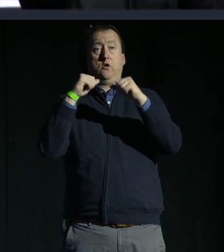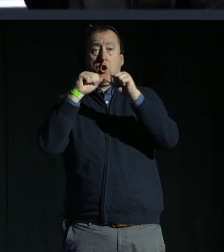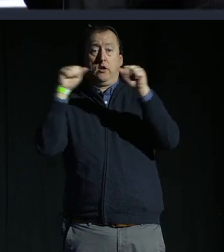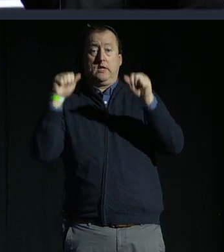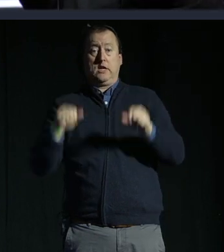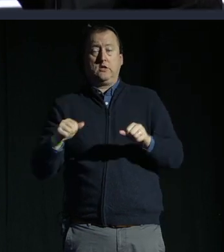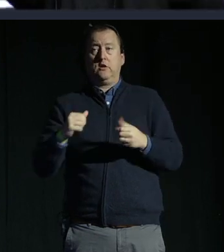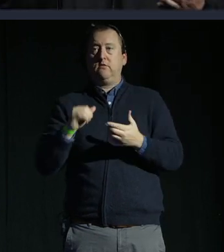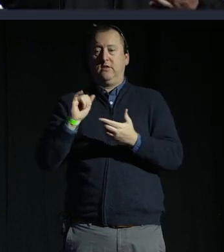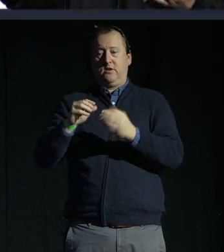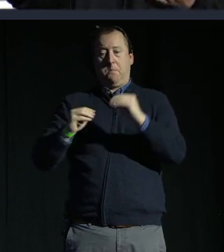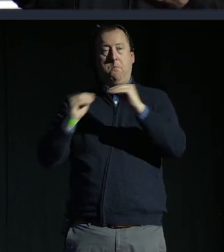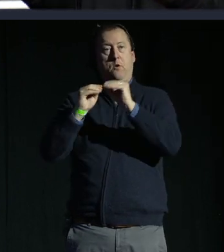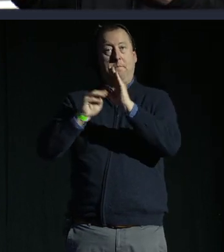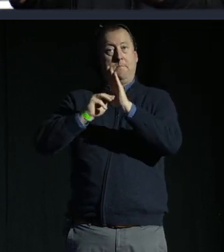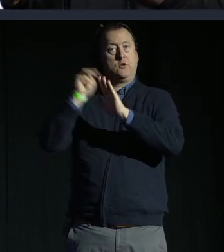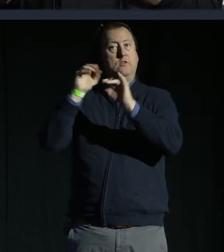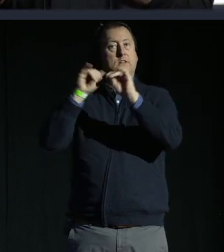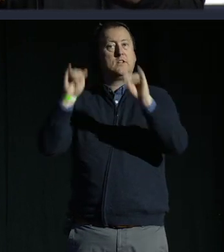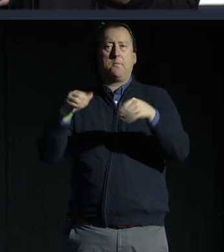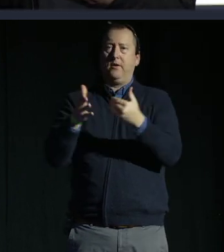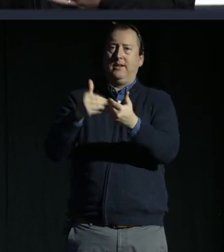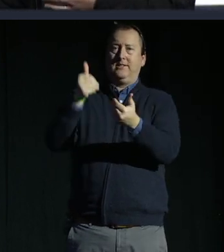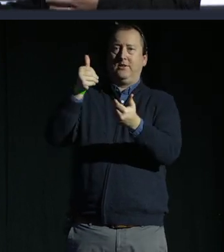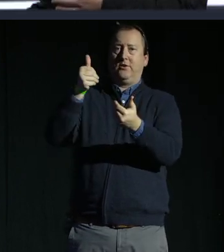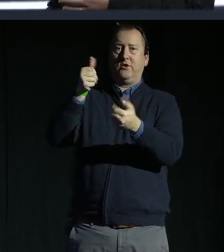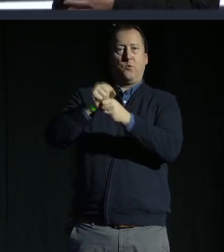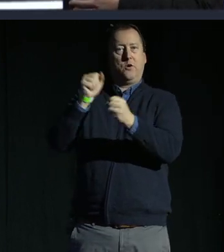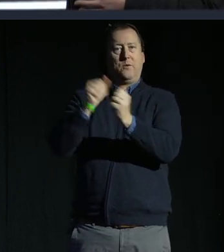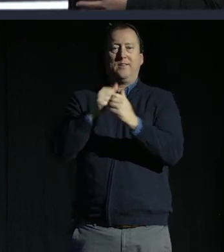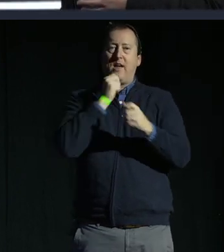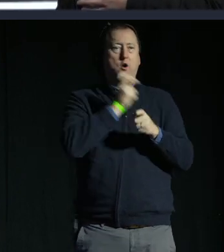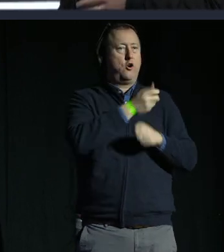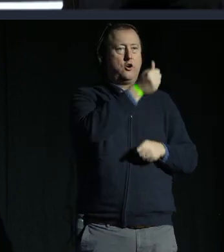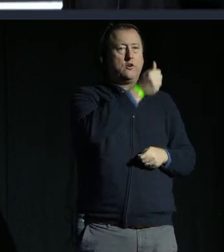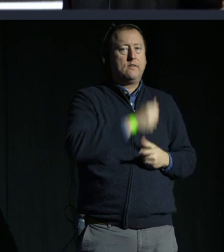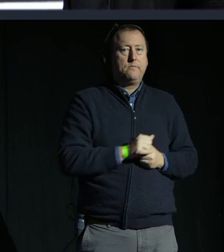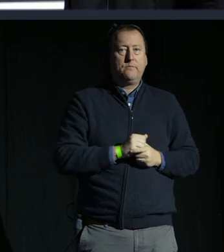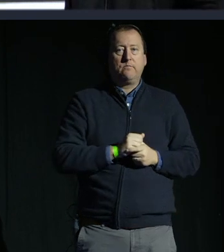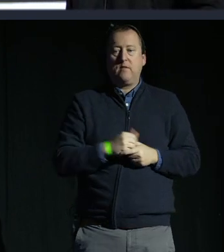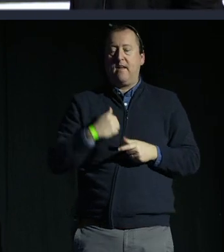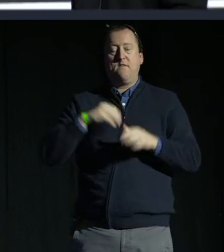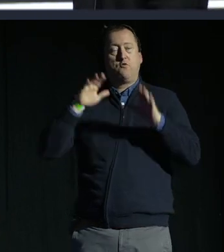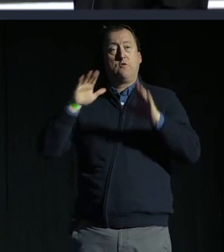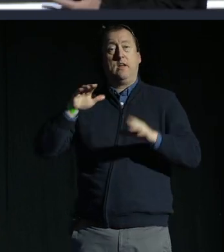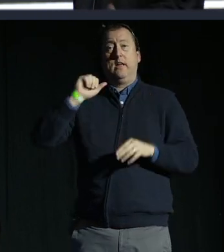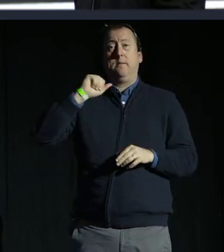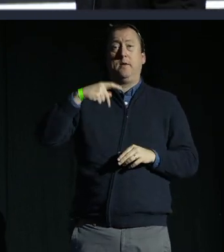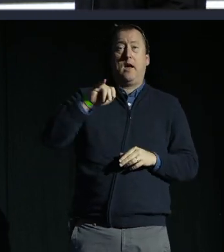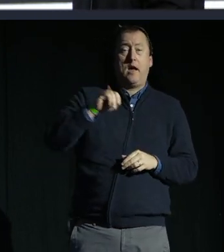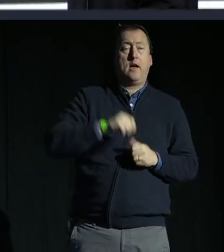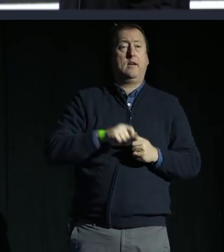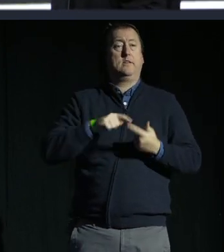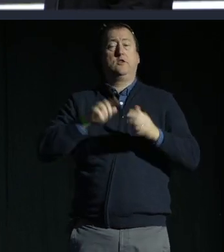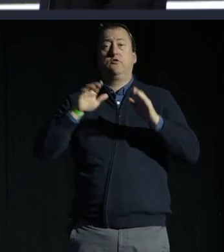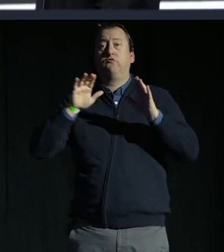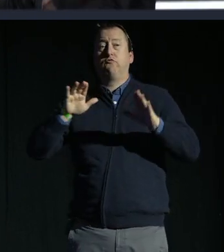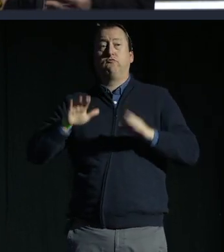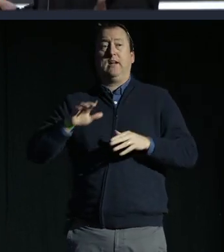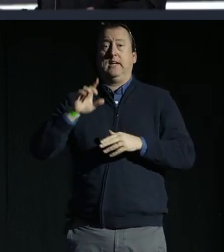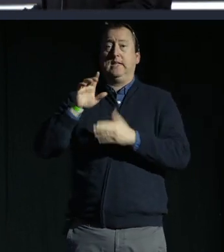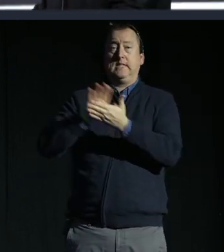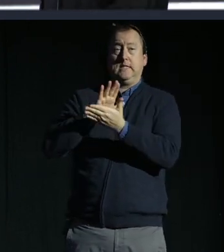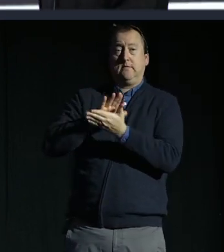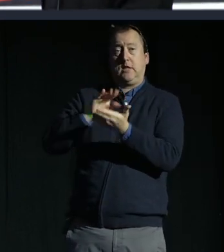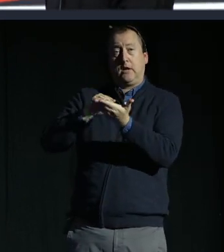are actually easier to work with, not harder. They have great APIs, great documentation,